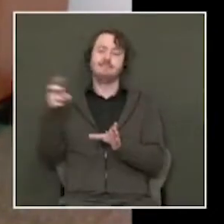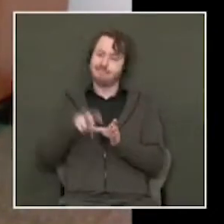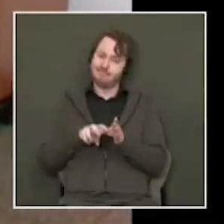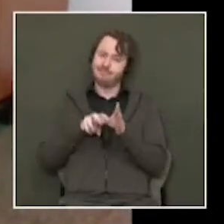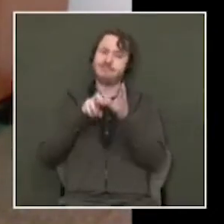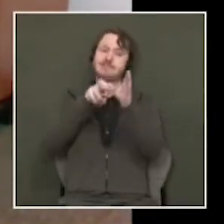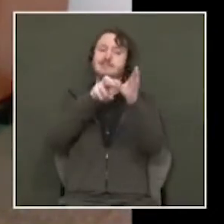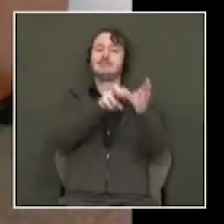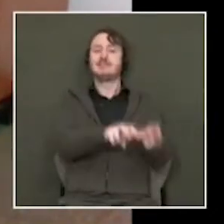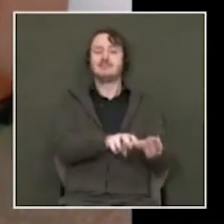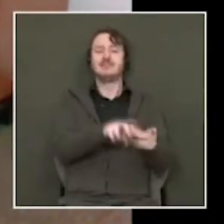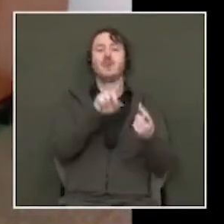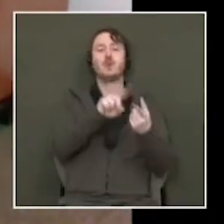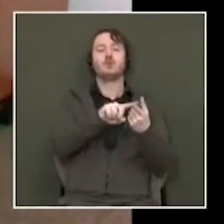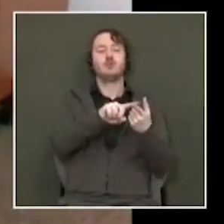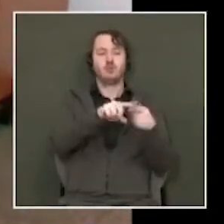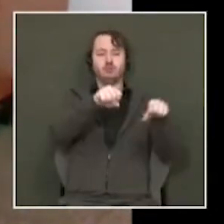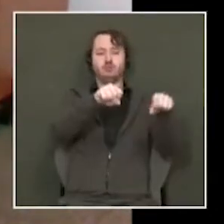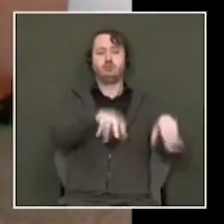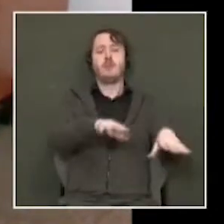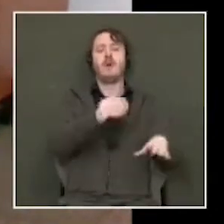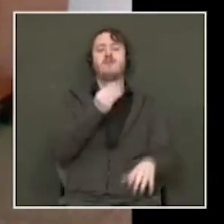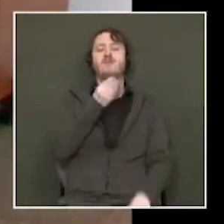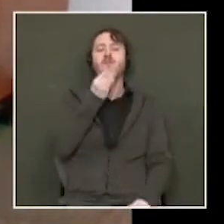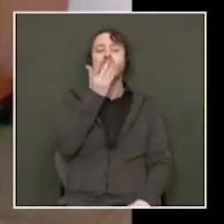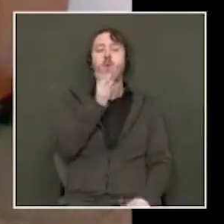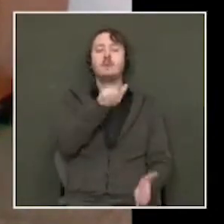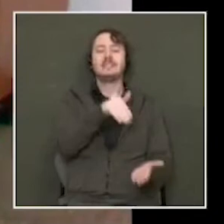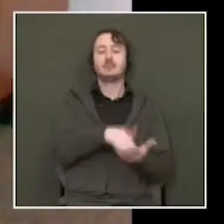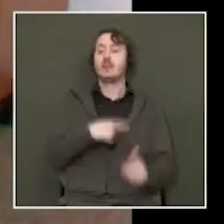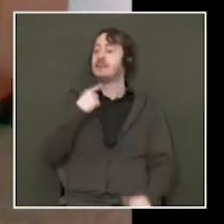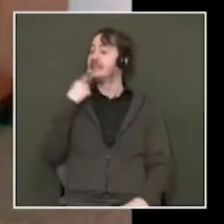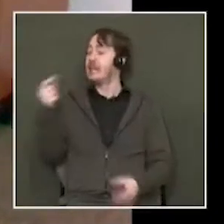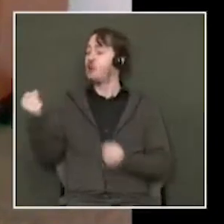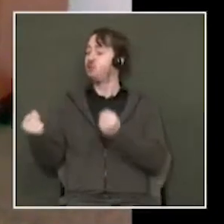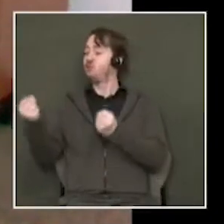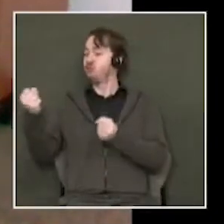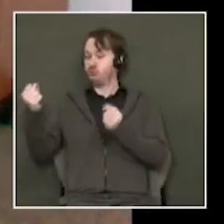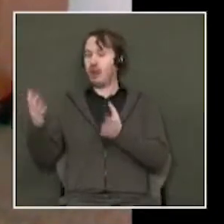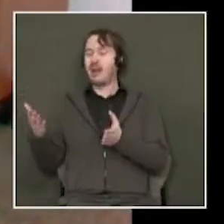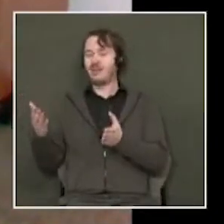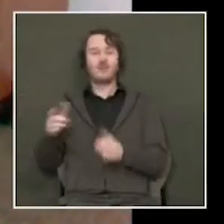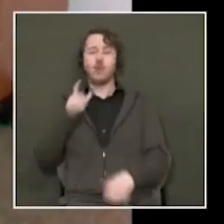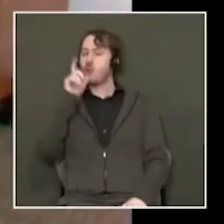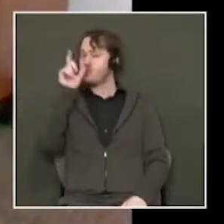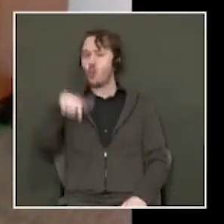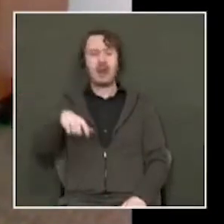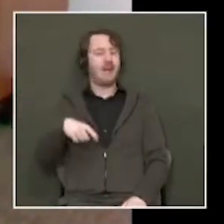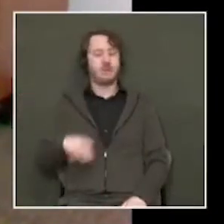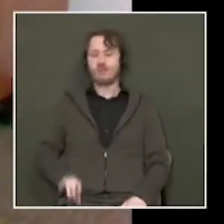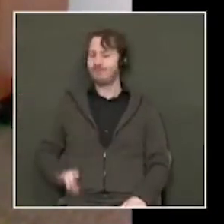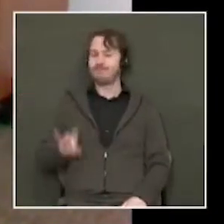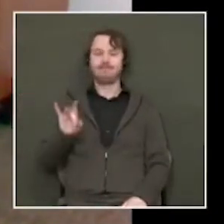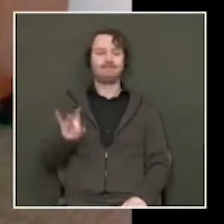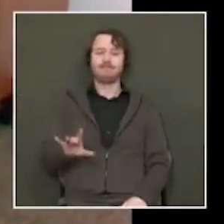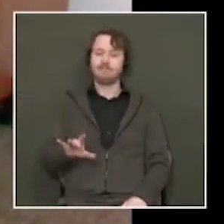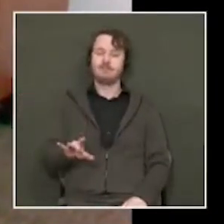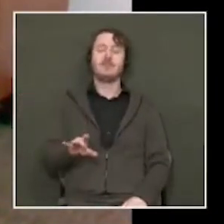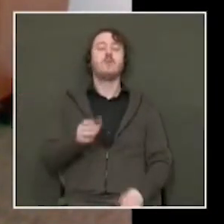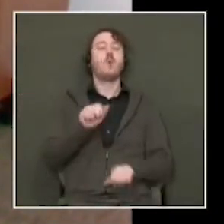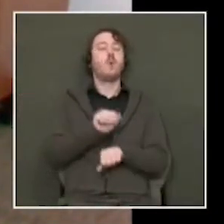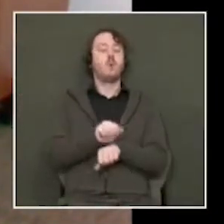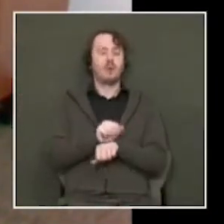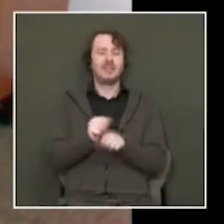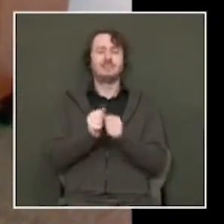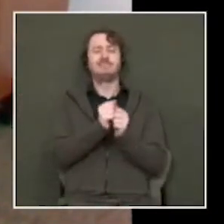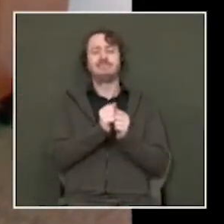a warming center. Simply tell your operator that that's where you're going and you won't pay a fare. And we're working with the EOC